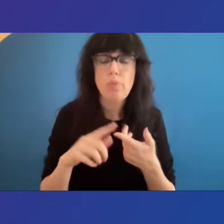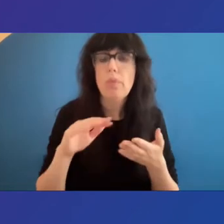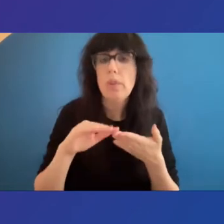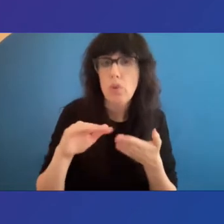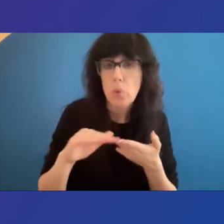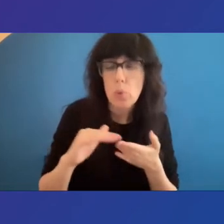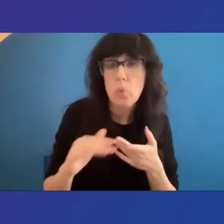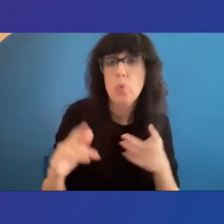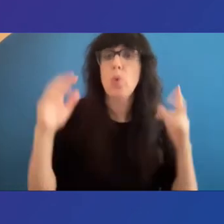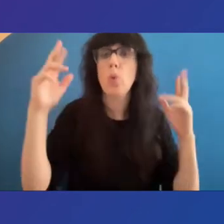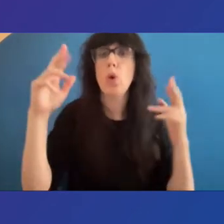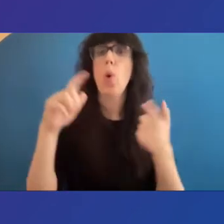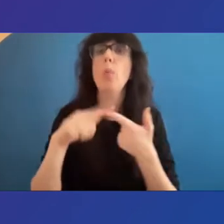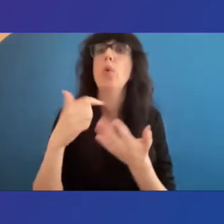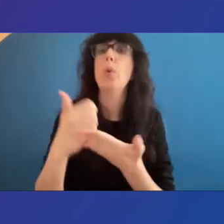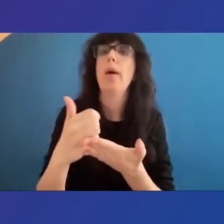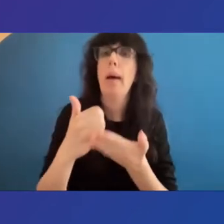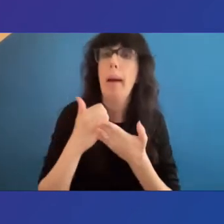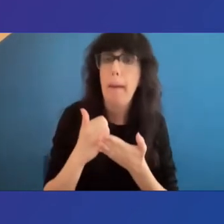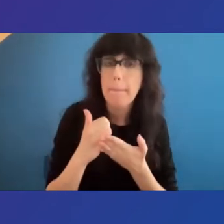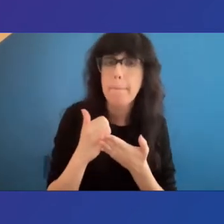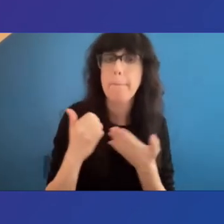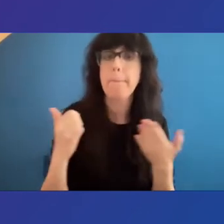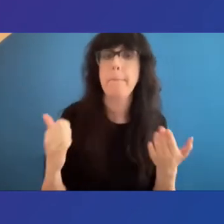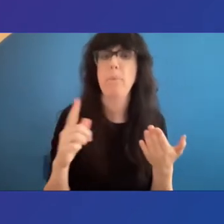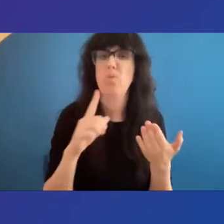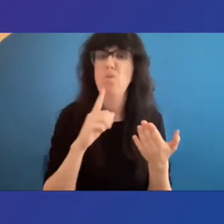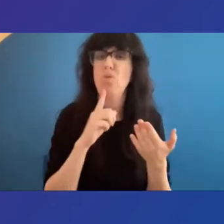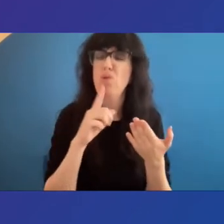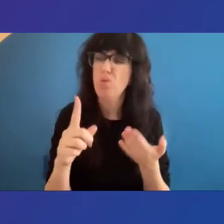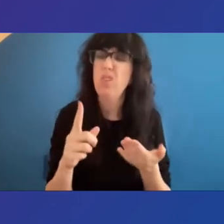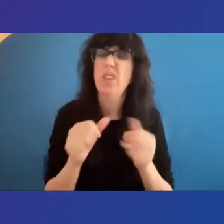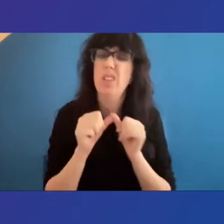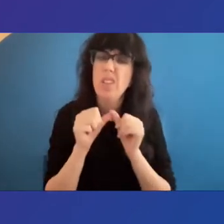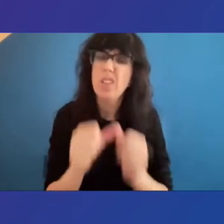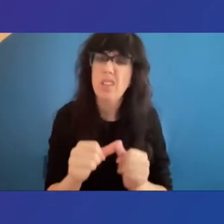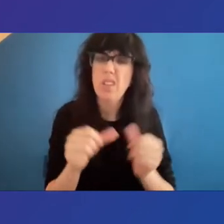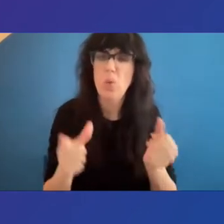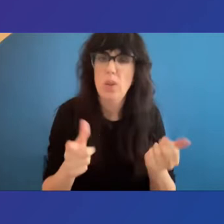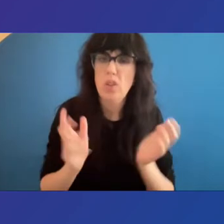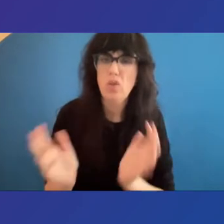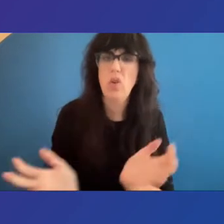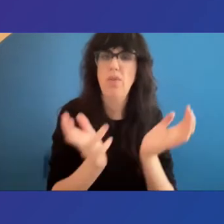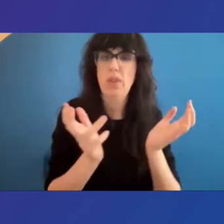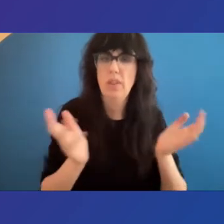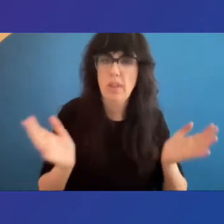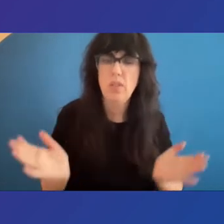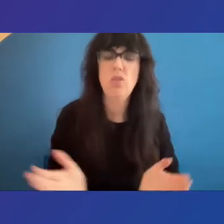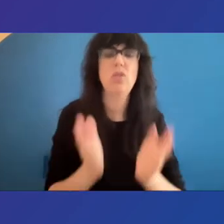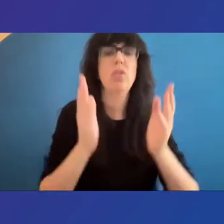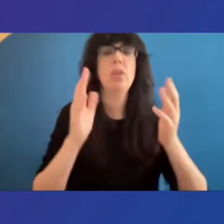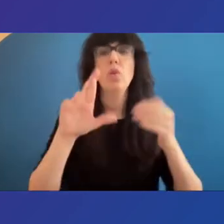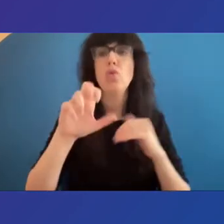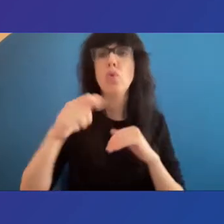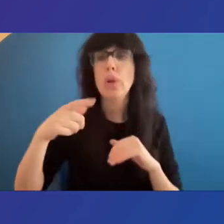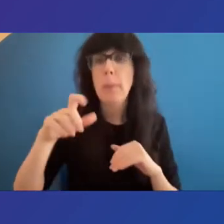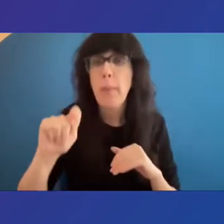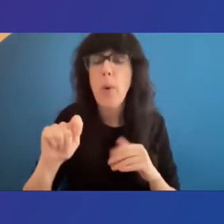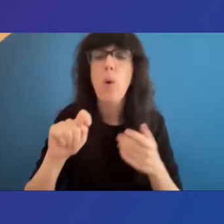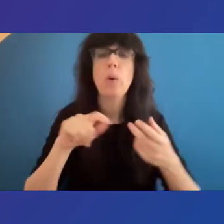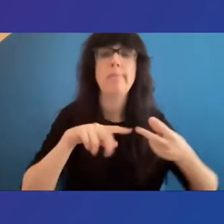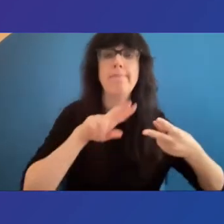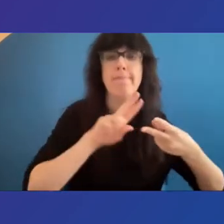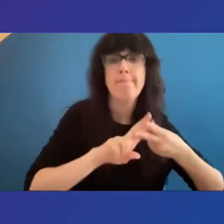We hope that you will help us to amplify these conversations. Repost, tag us, share